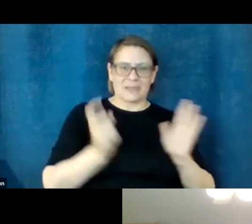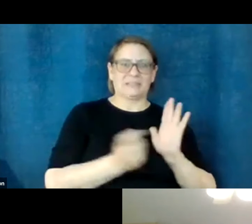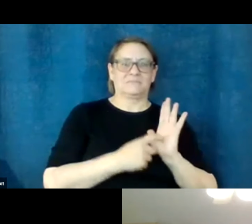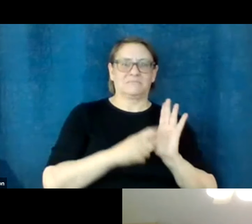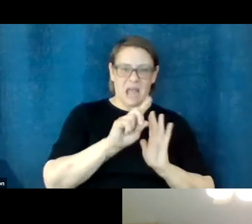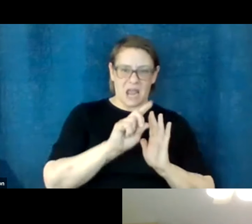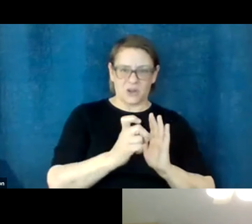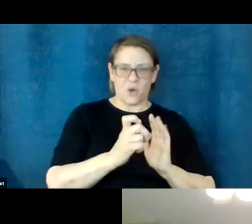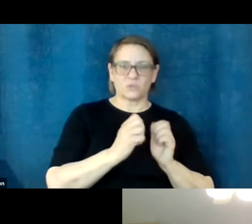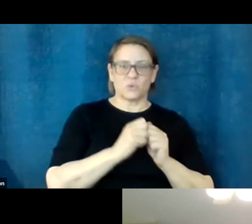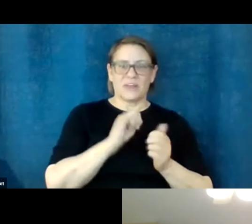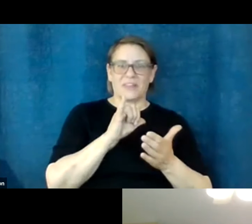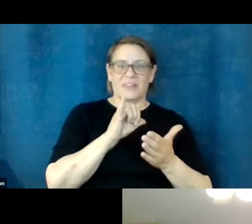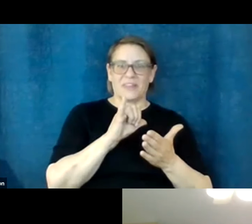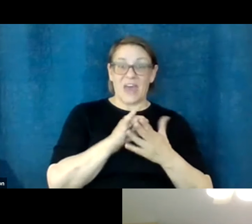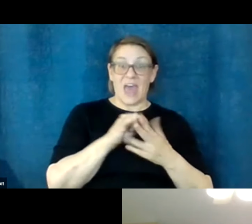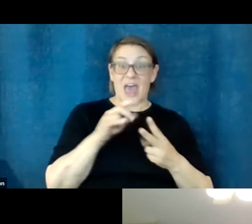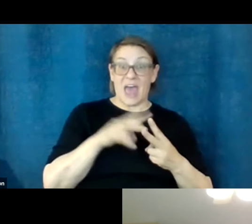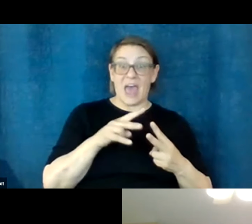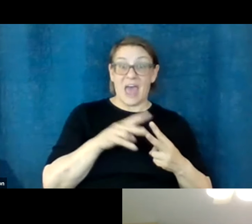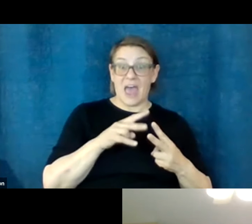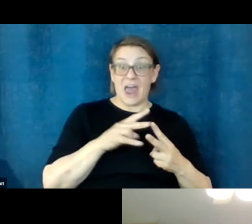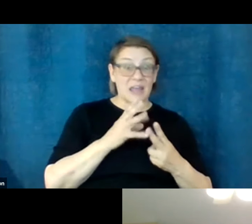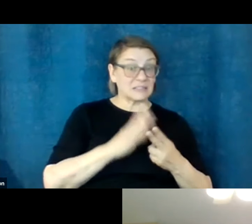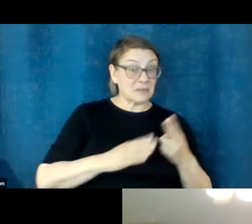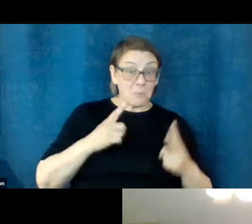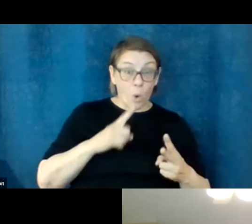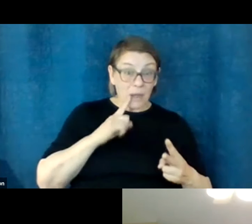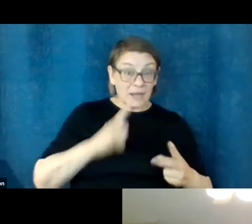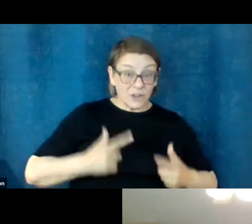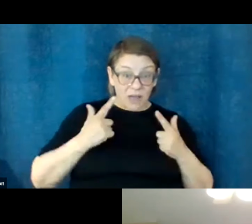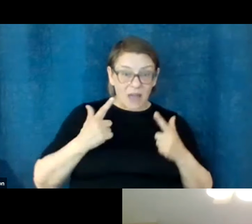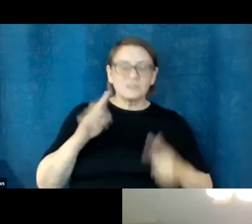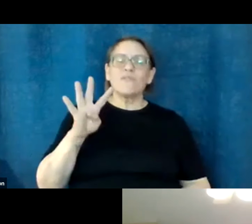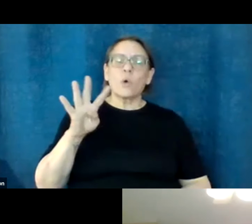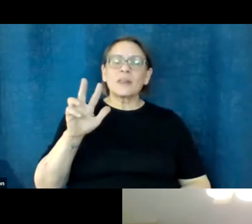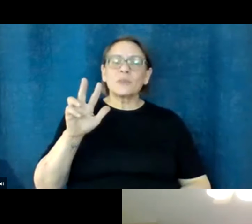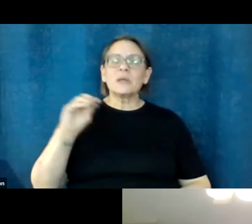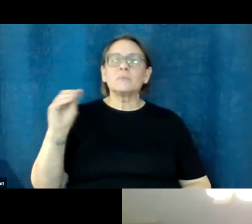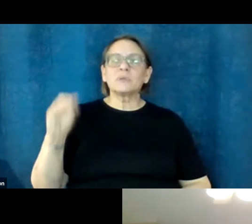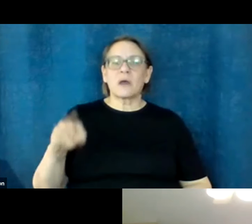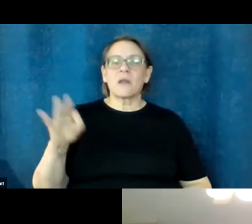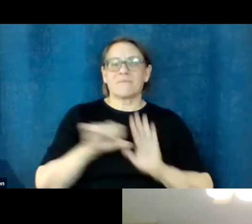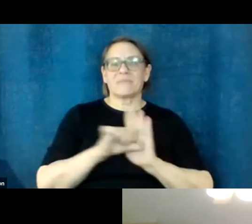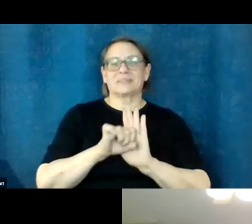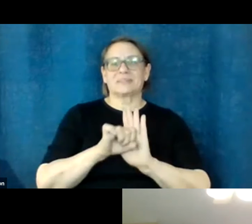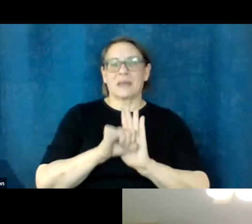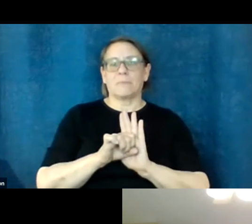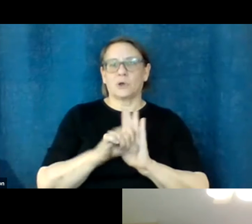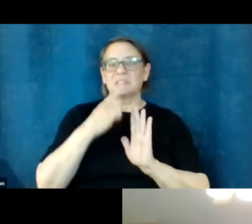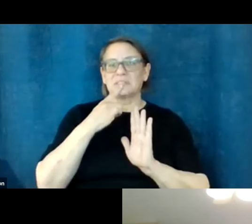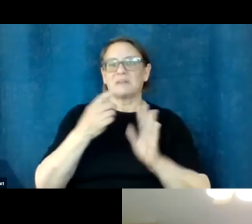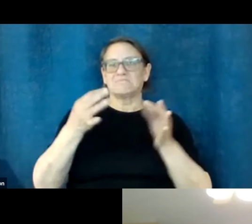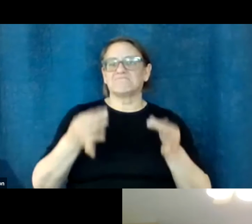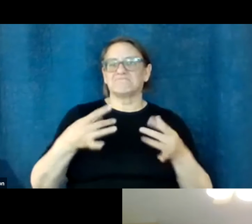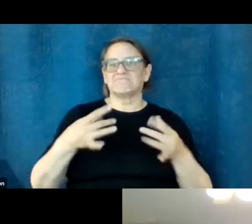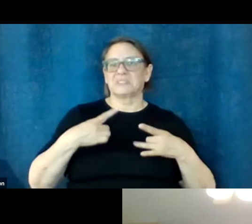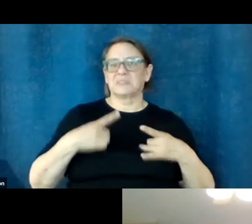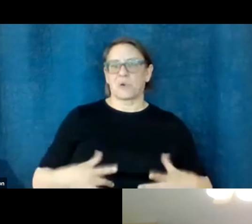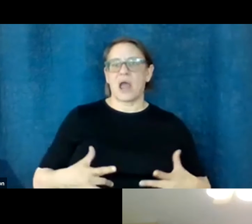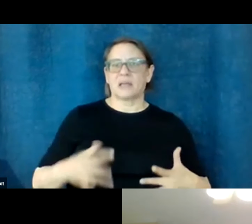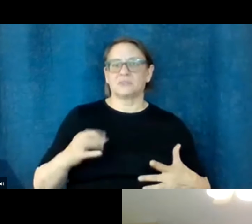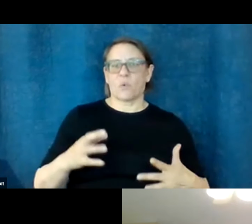with this particular condition at some point in their lives, 43% of the sample size. So quite a high number,